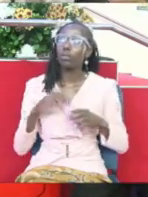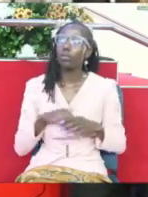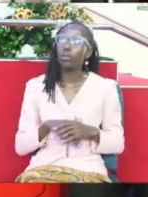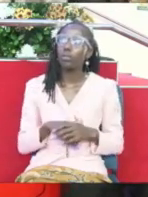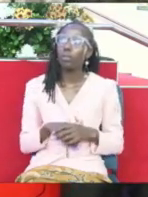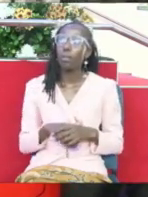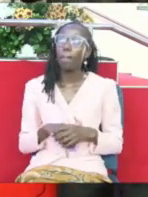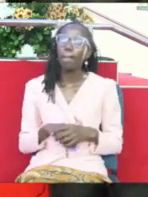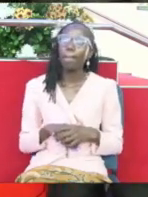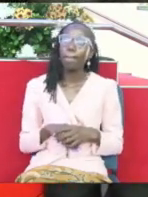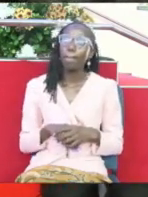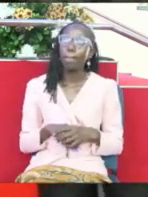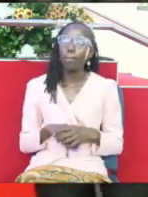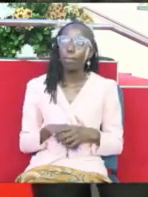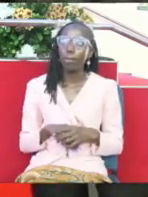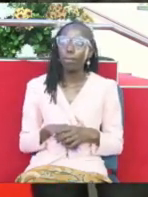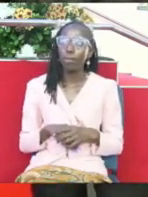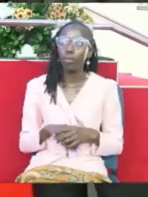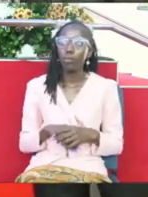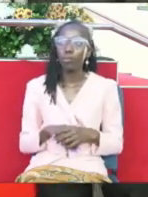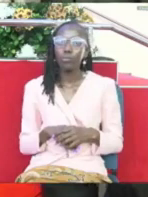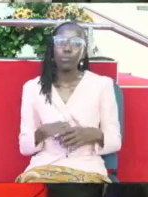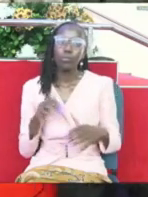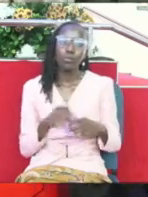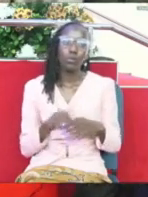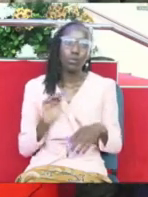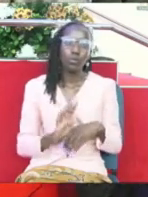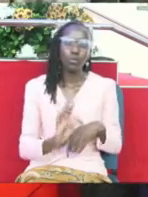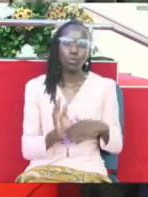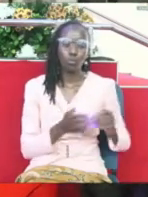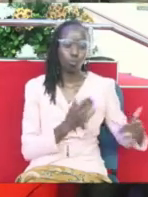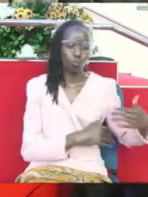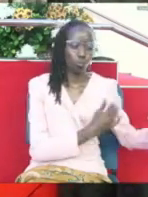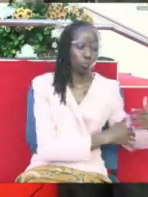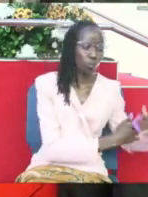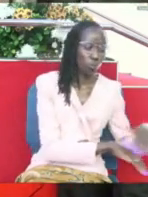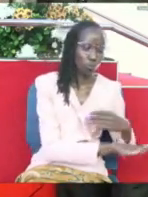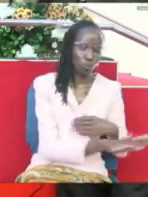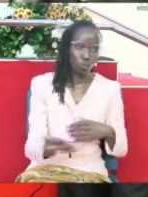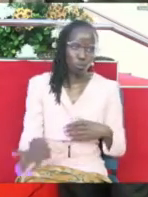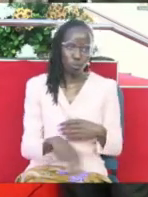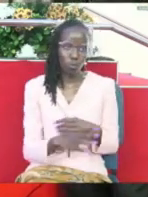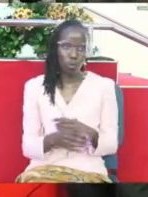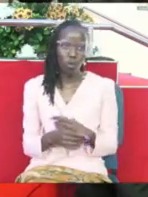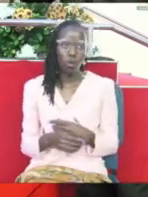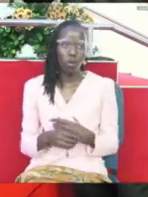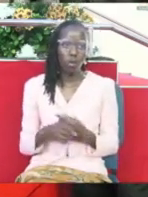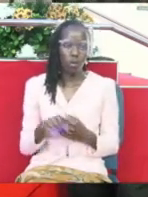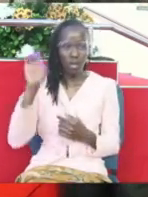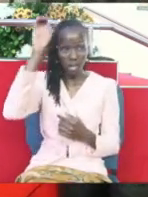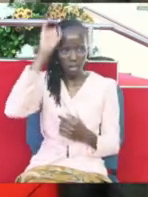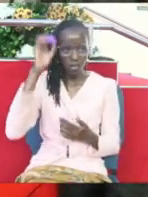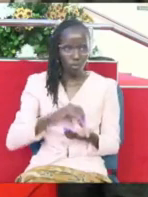zinatokea katika kazi yako. In your neighborhood, demonic challenges are coming. Unapoishi changamoto za kipepo zinainuka. You